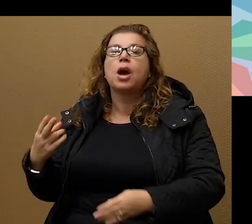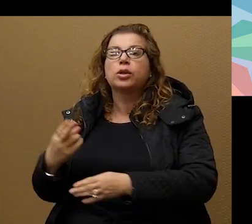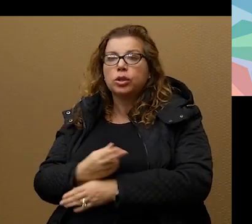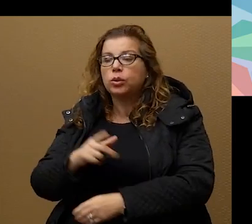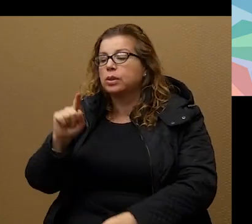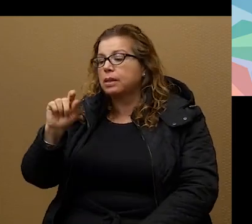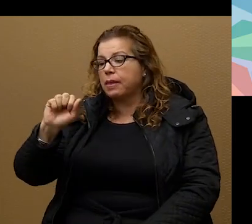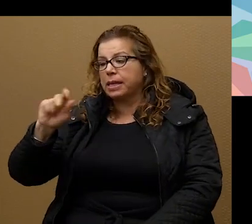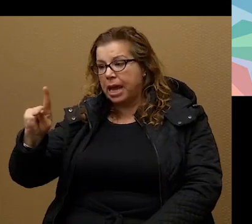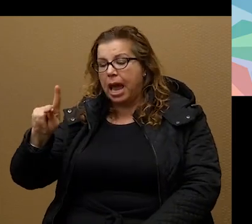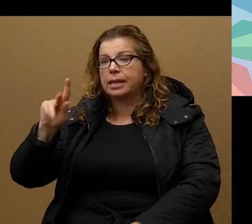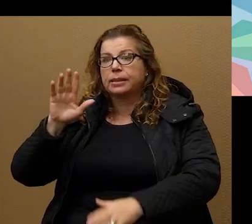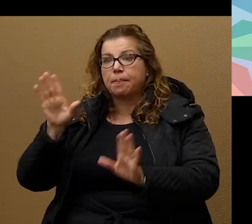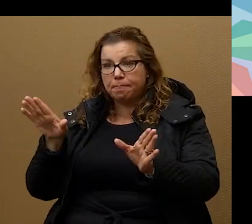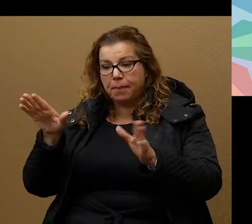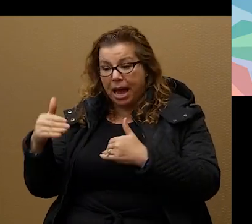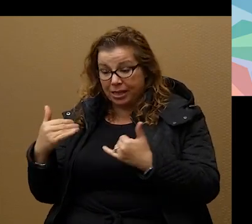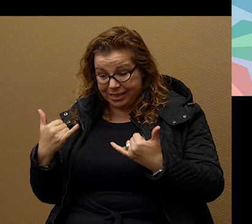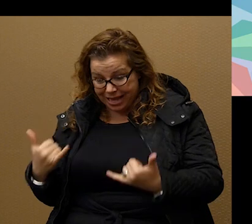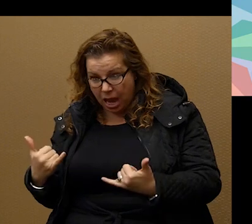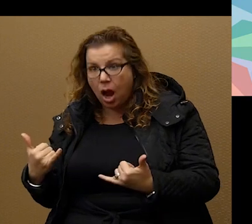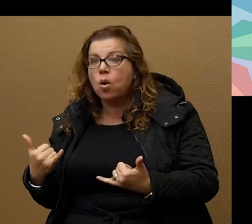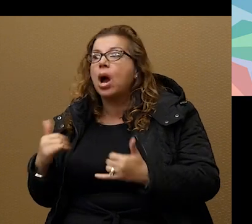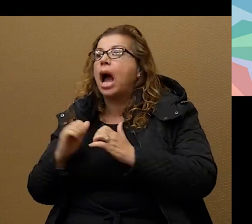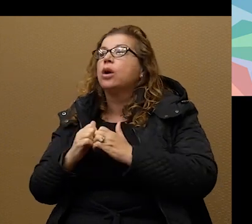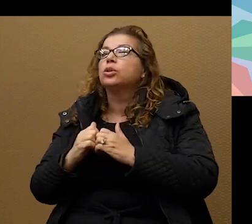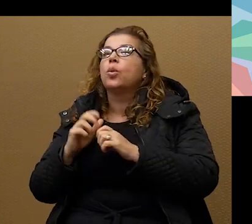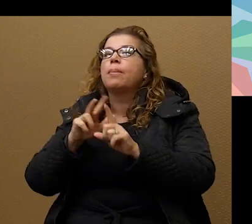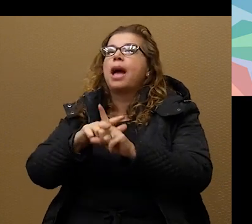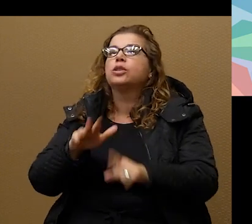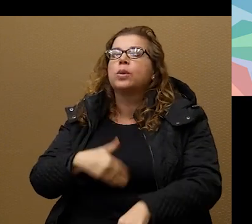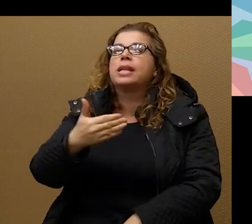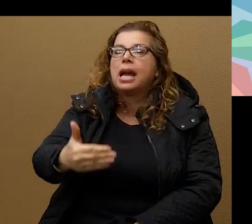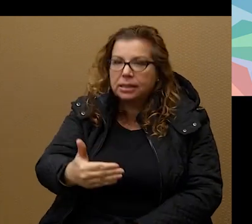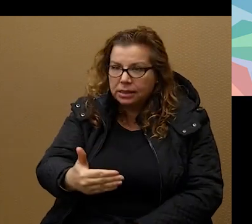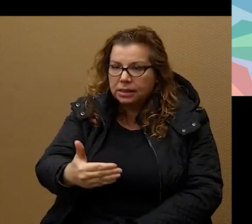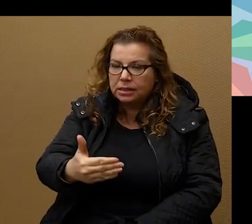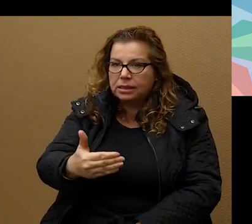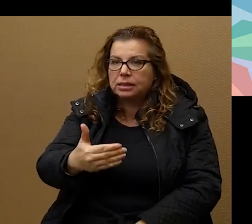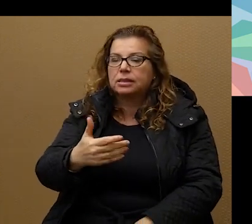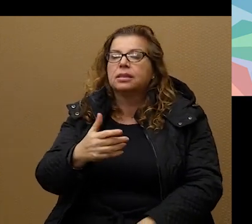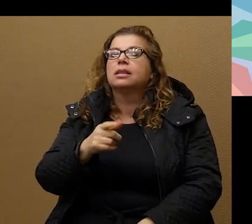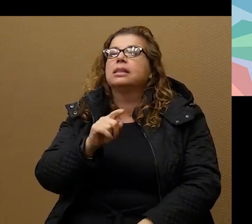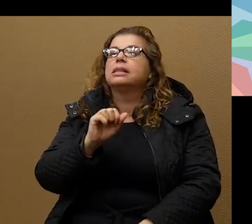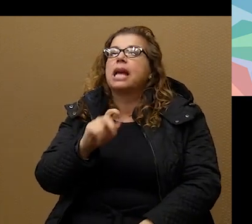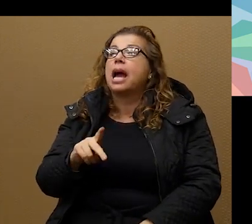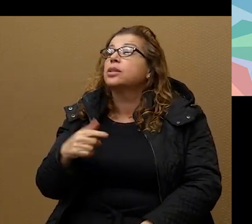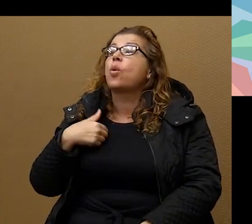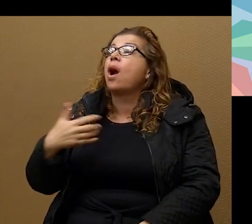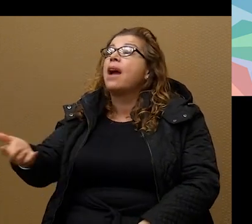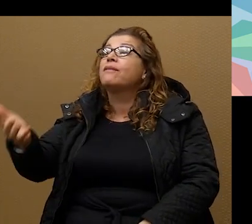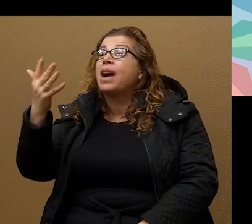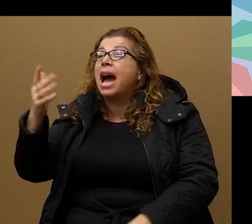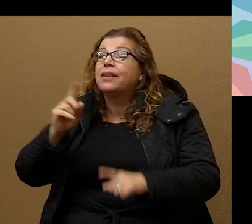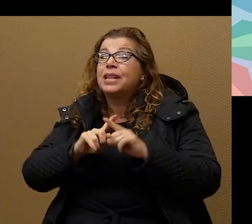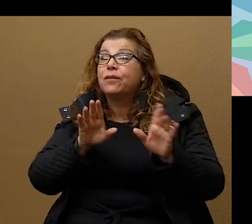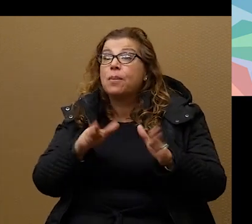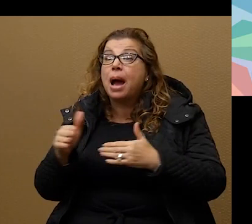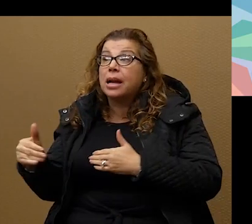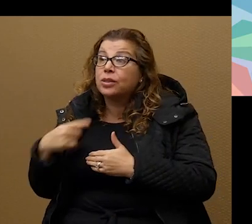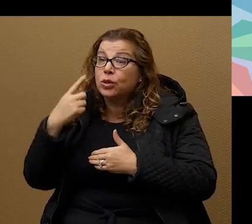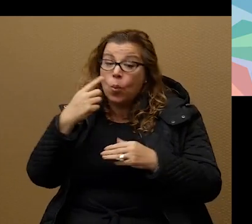box, how can you use it for the next period? Or maybe you have 5 for the day, and 1 is writing, 1 is reading, 1 is